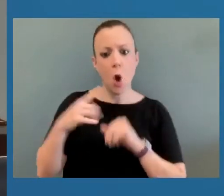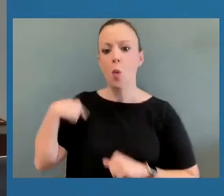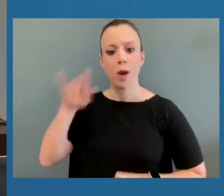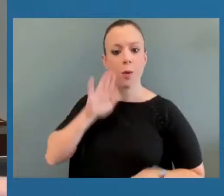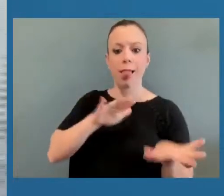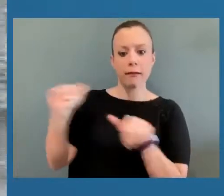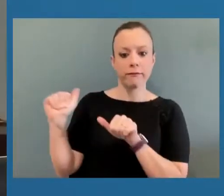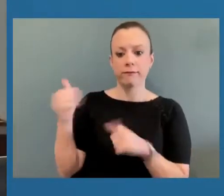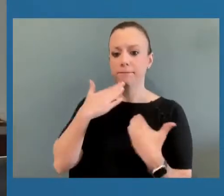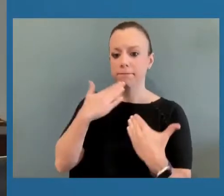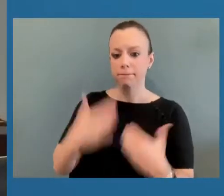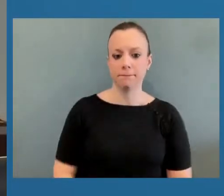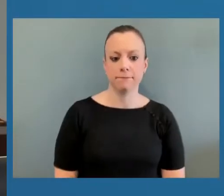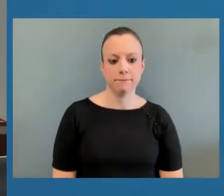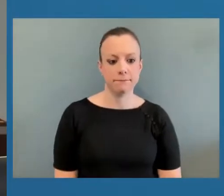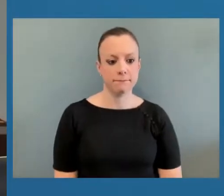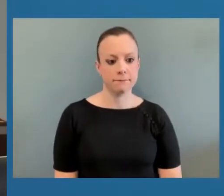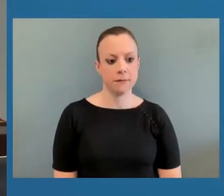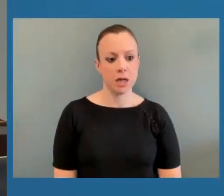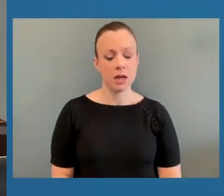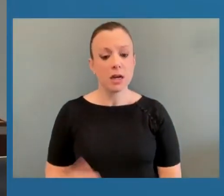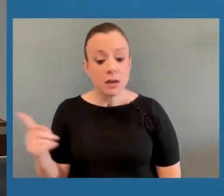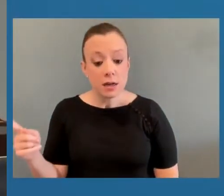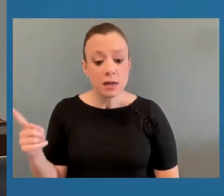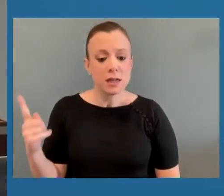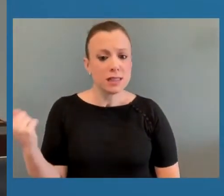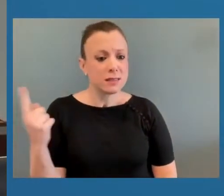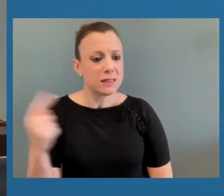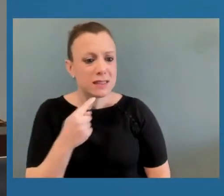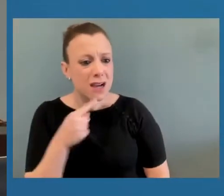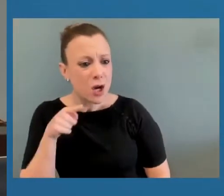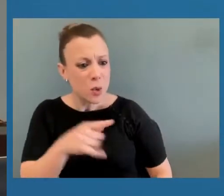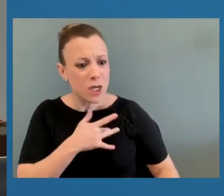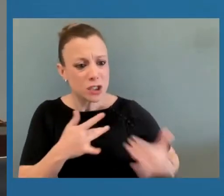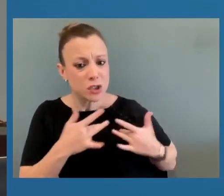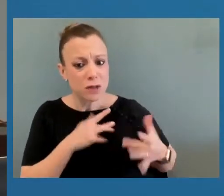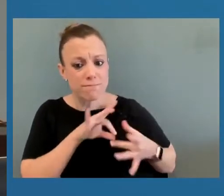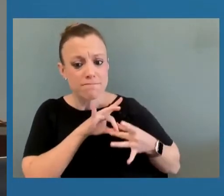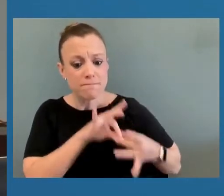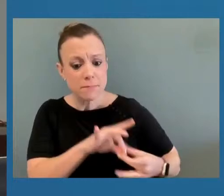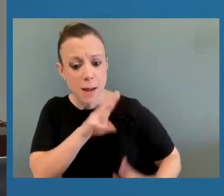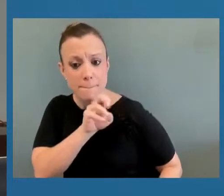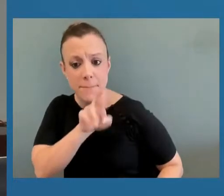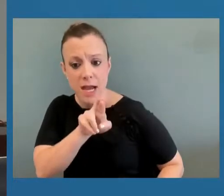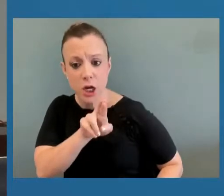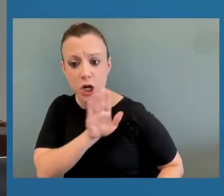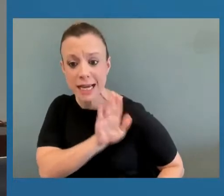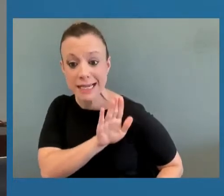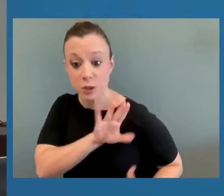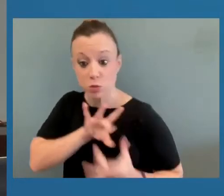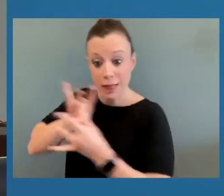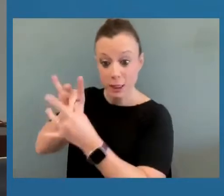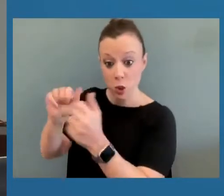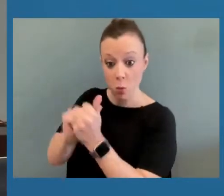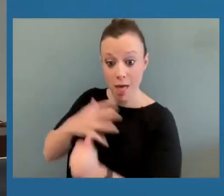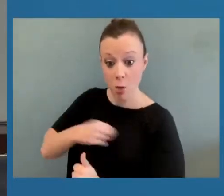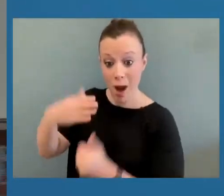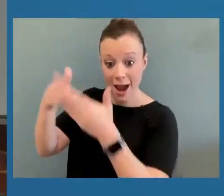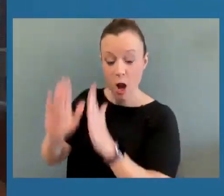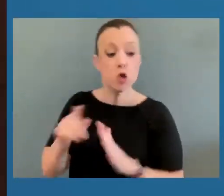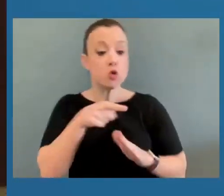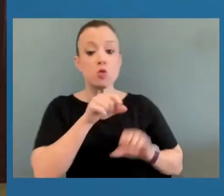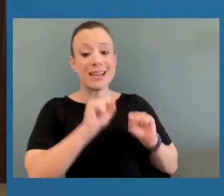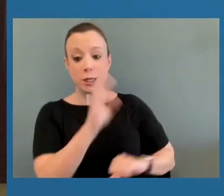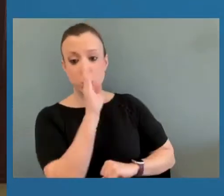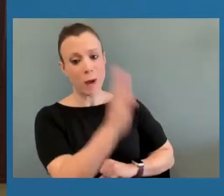lawsuit yesterday, the mayor met with the border czar today. Are you concerned at all about the mayor's relationship with the White House? You can ask the mayor about his relationship with the White